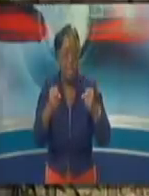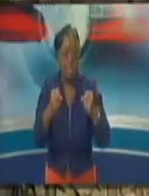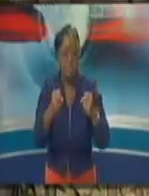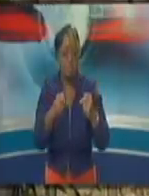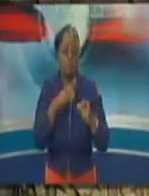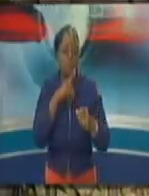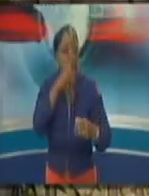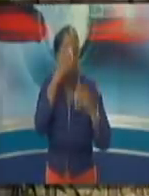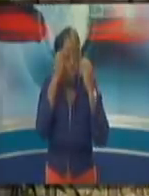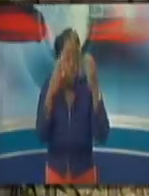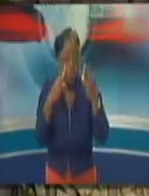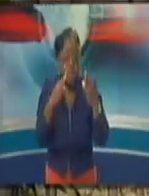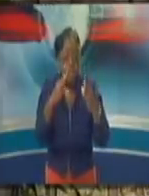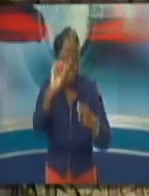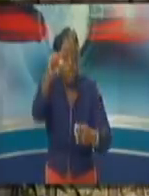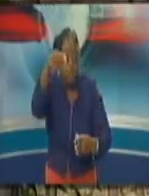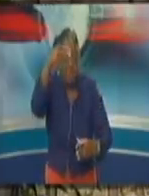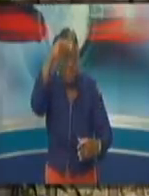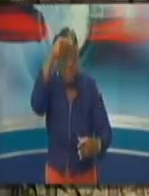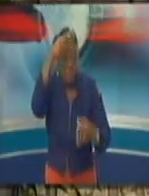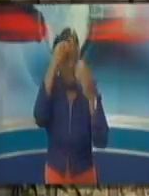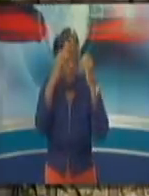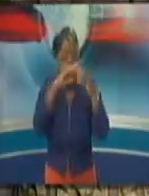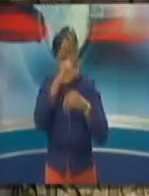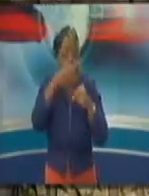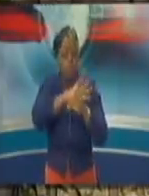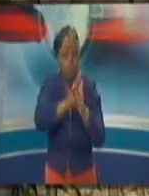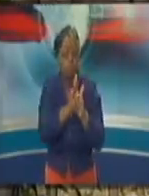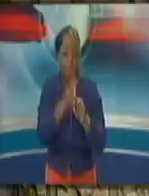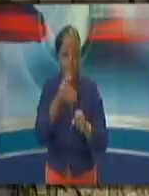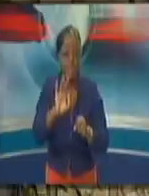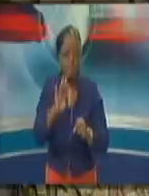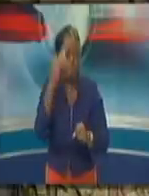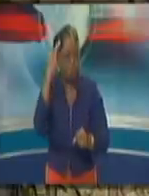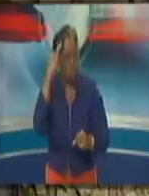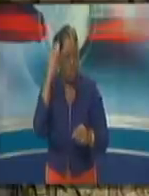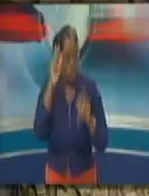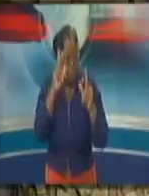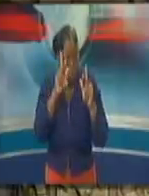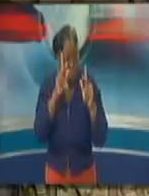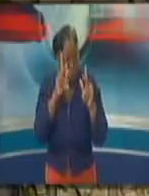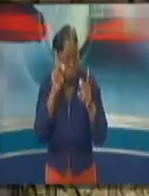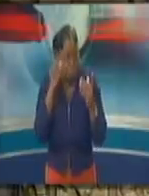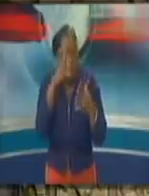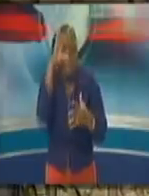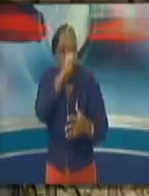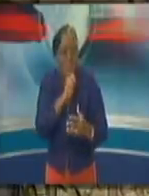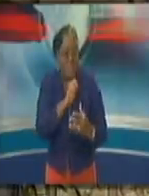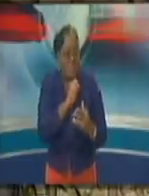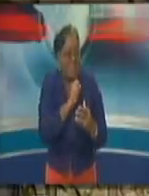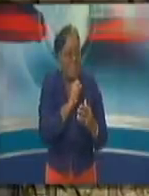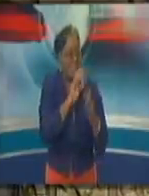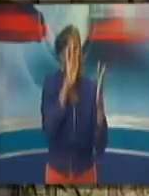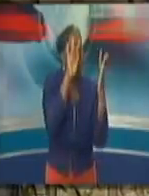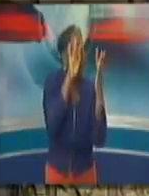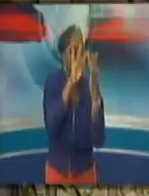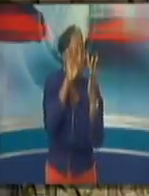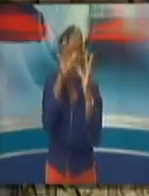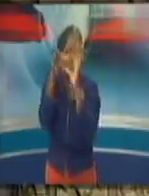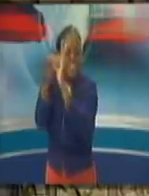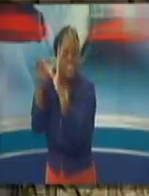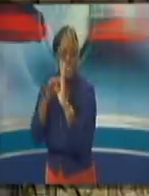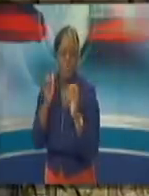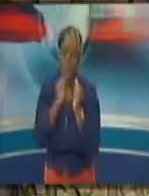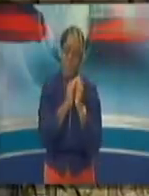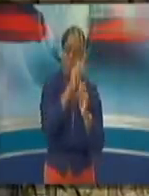of government information on COVID-19. We know you miss your social relationships and connections, and it might even feel that everything